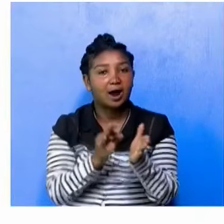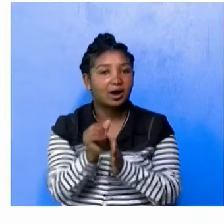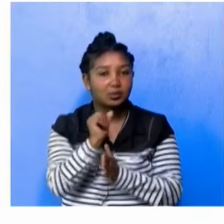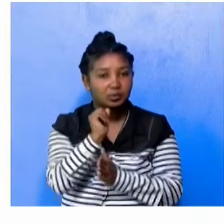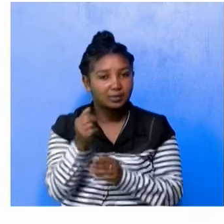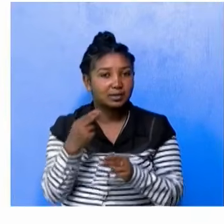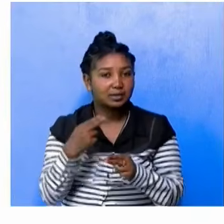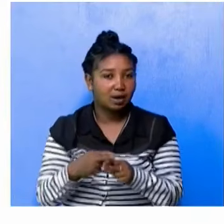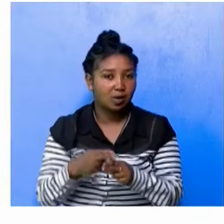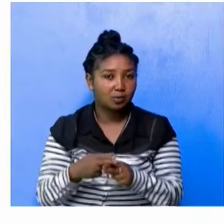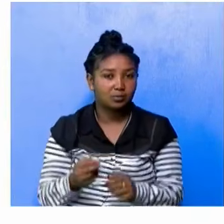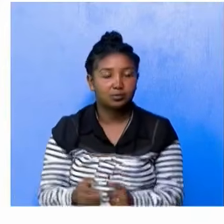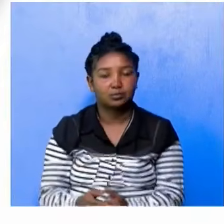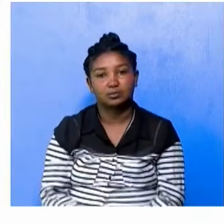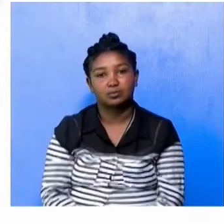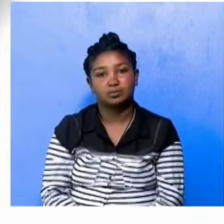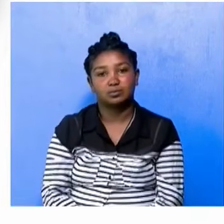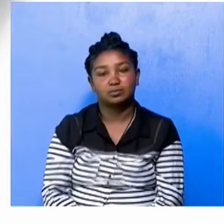uncountable now.